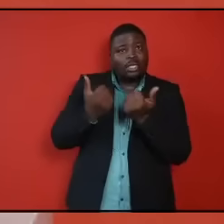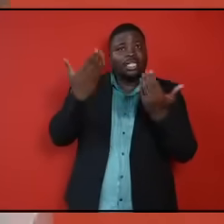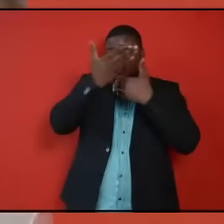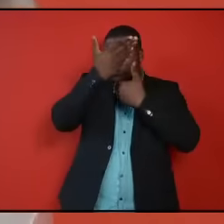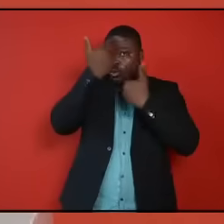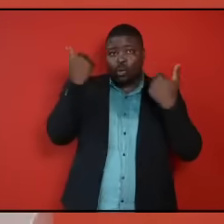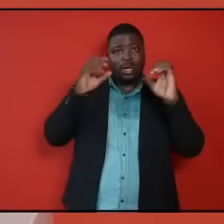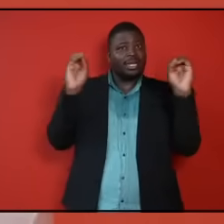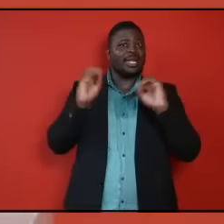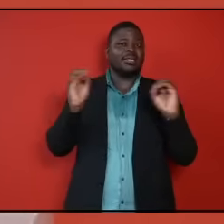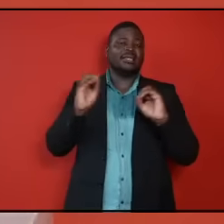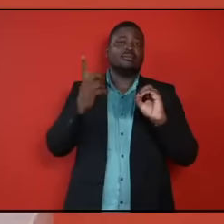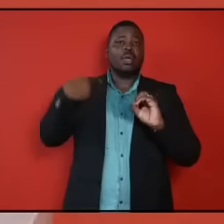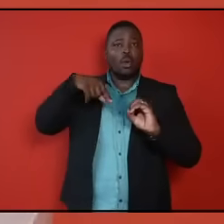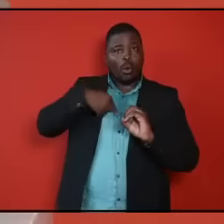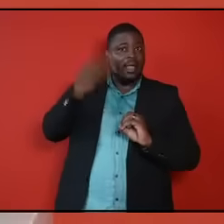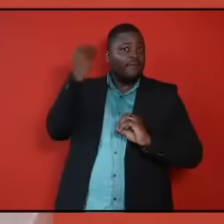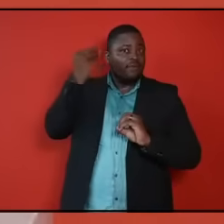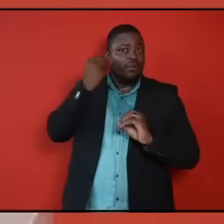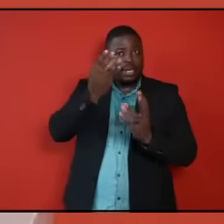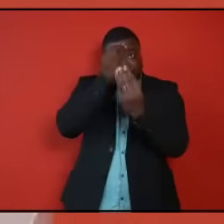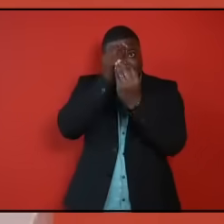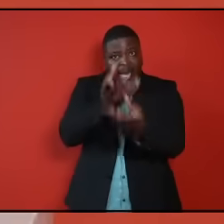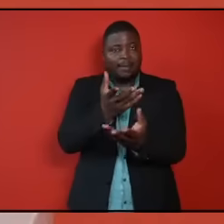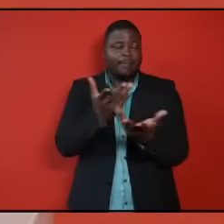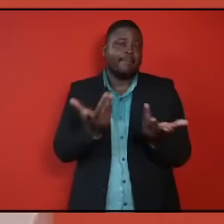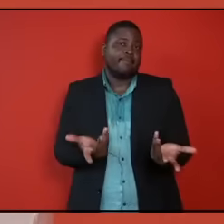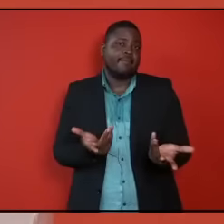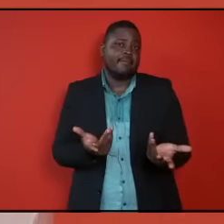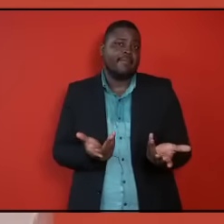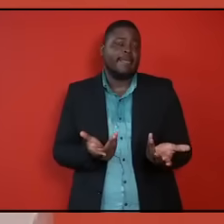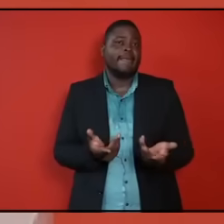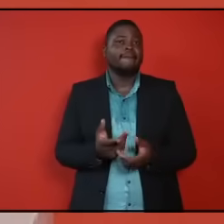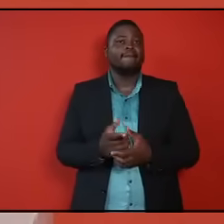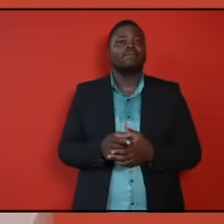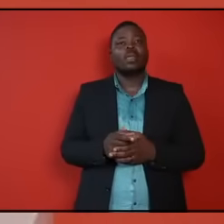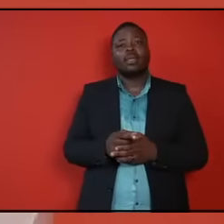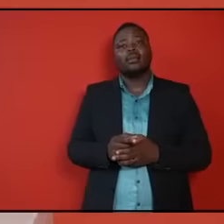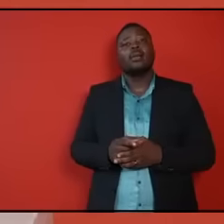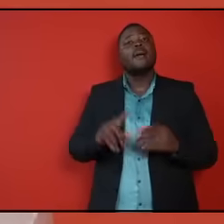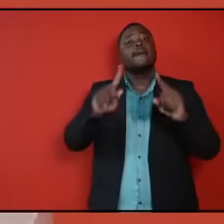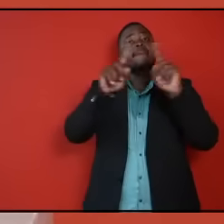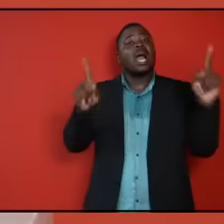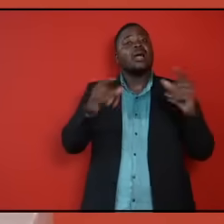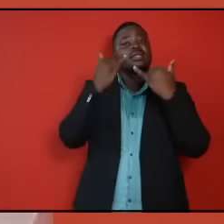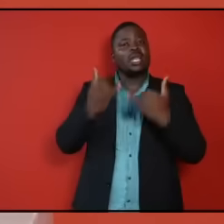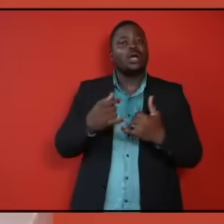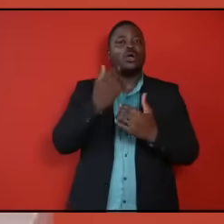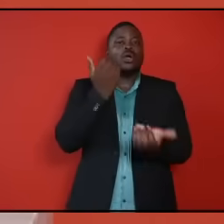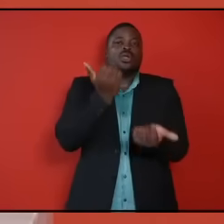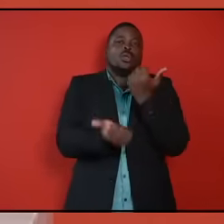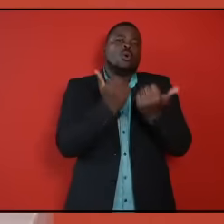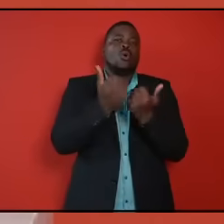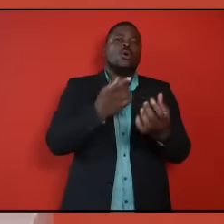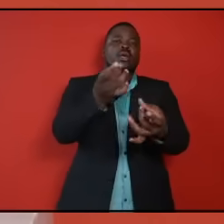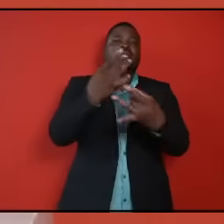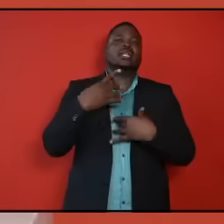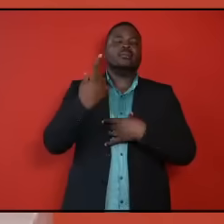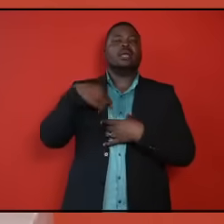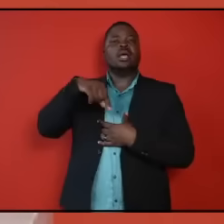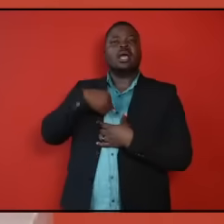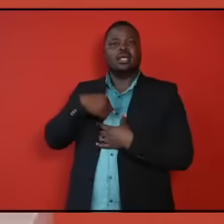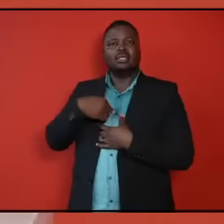to us, we're feeding it, and then it will take a decision. Only the court to tell us that there are 20